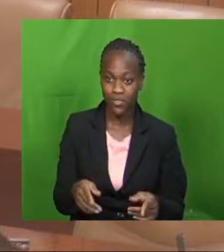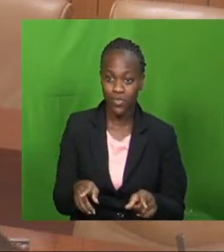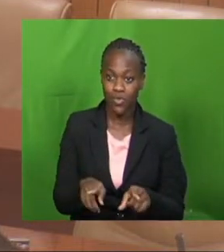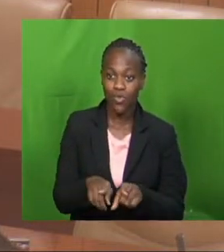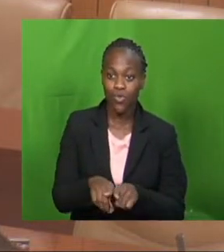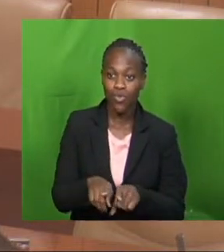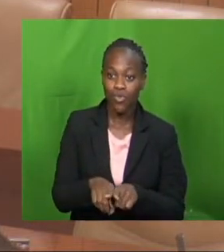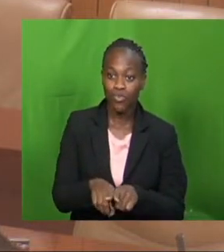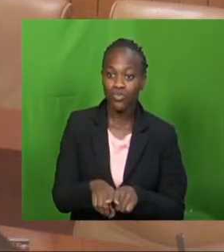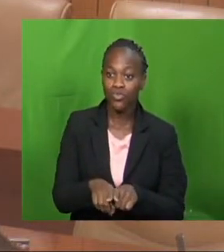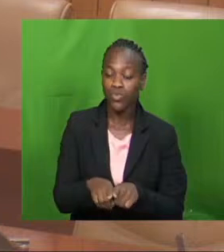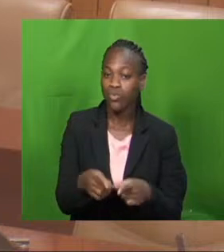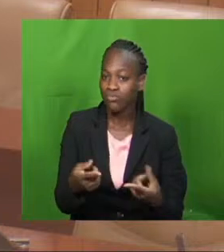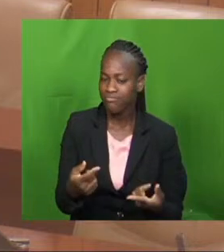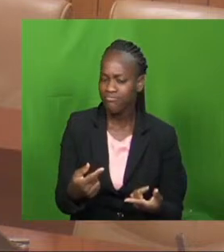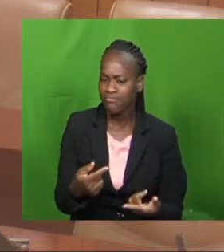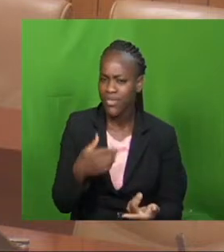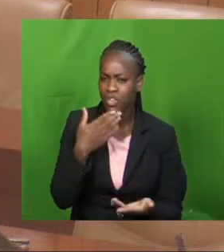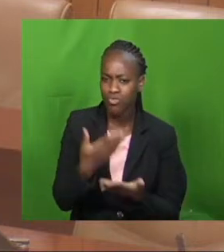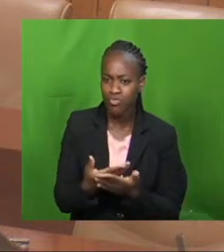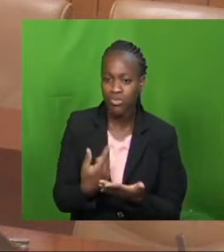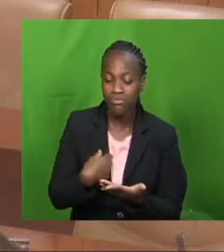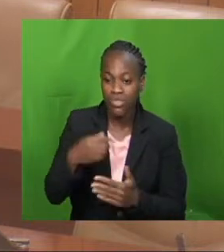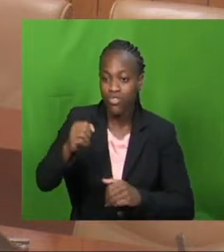beautiful and very important